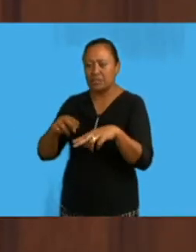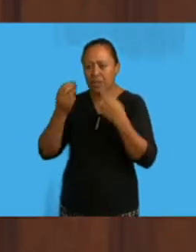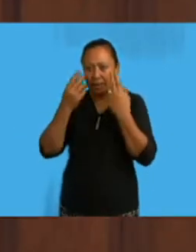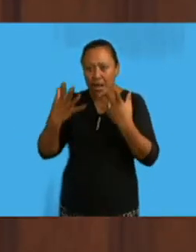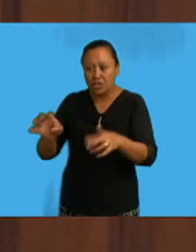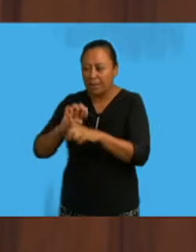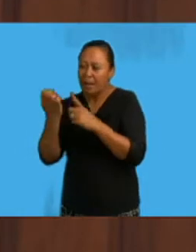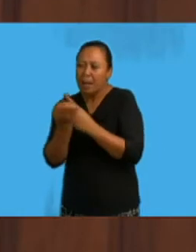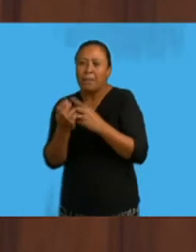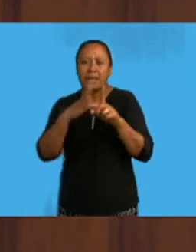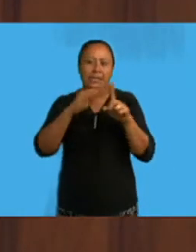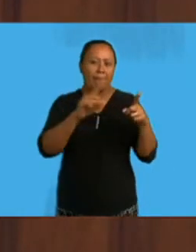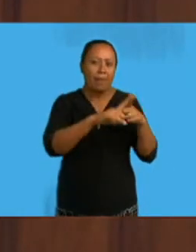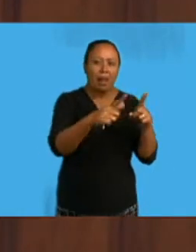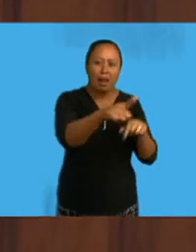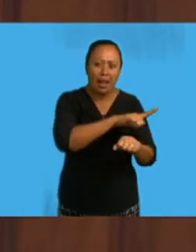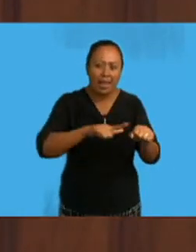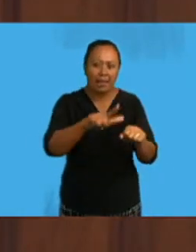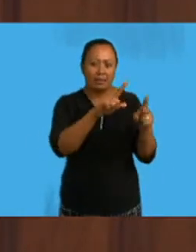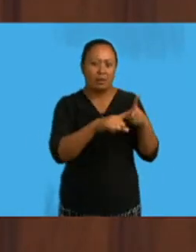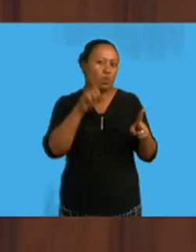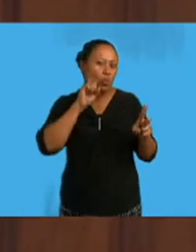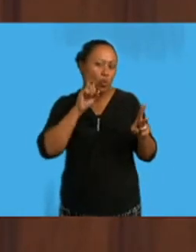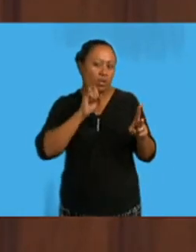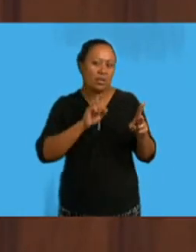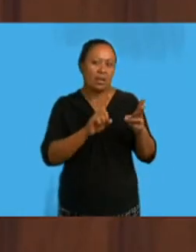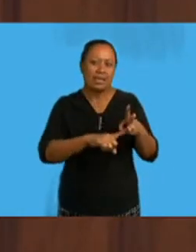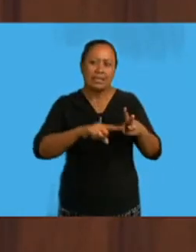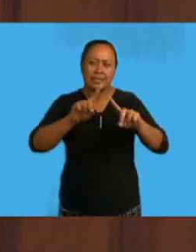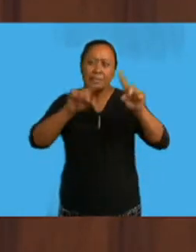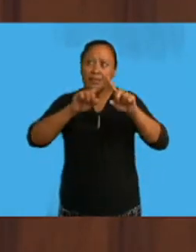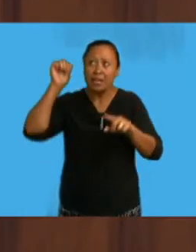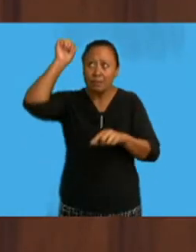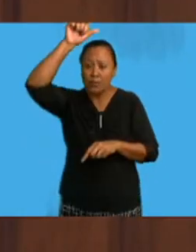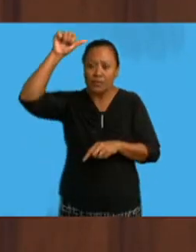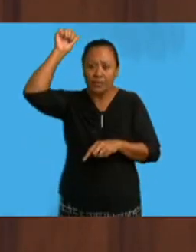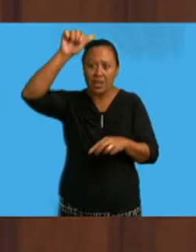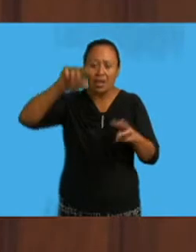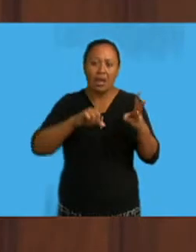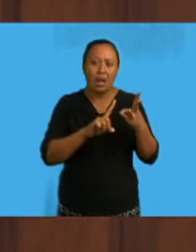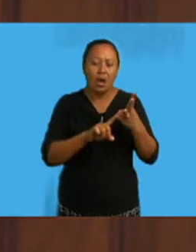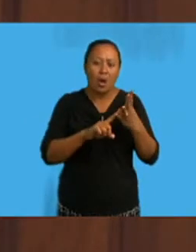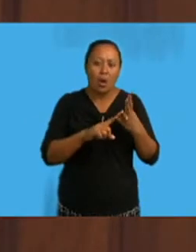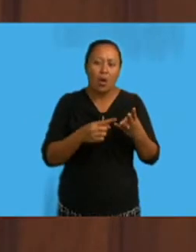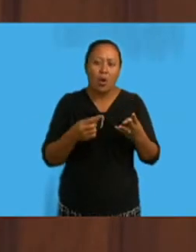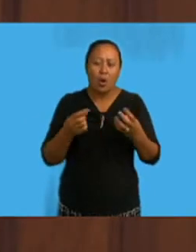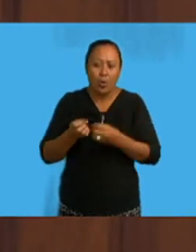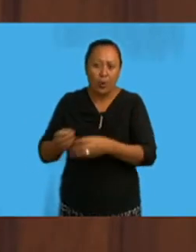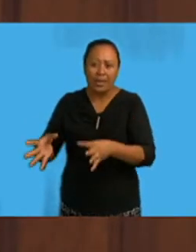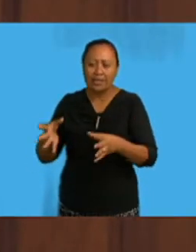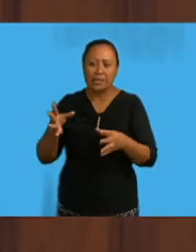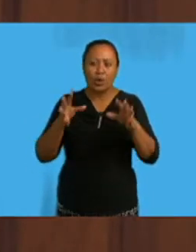which includes air, land, water, all layers of the atmosphere, all organic and inorganic matter, and